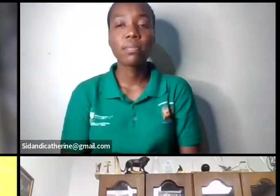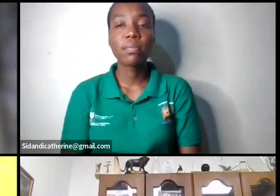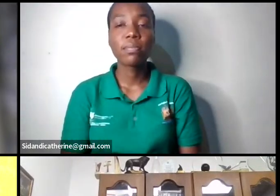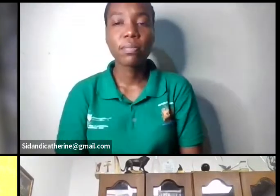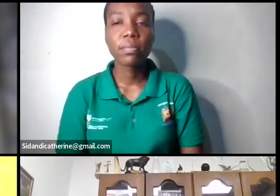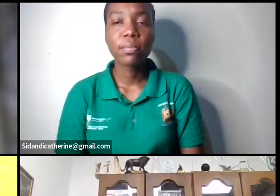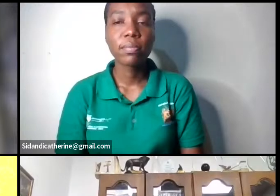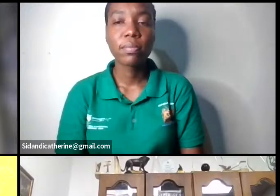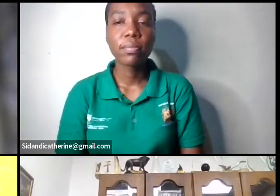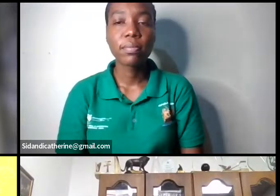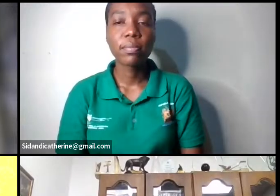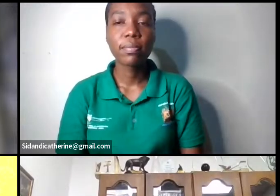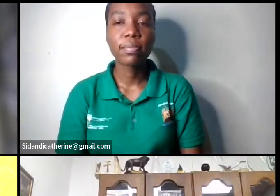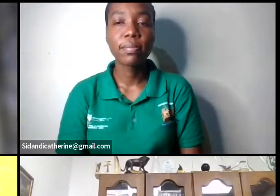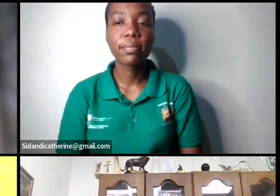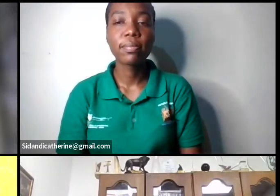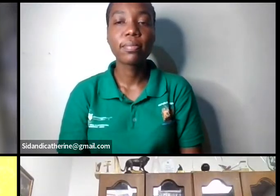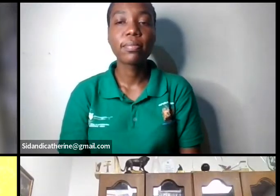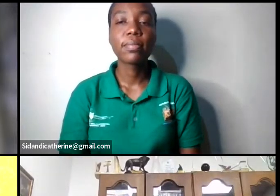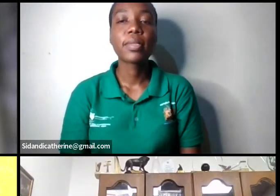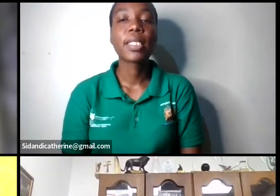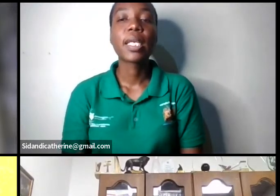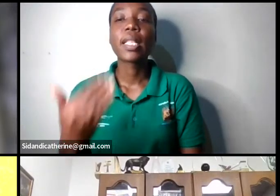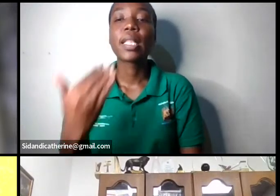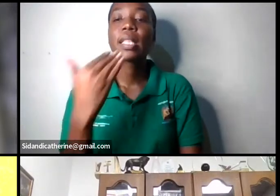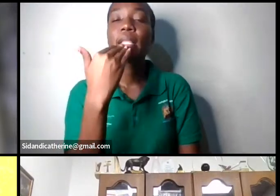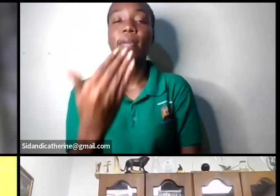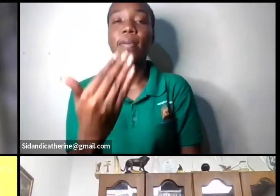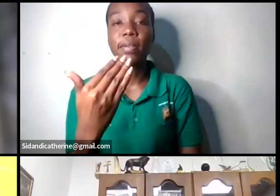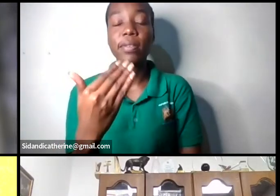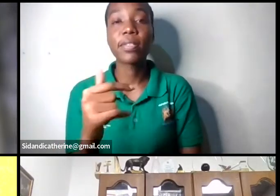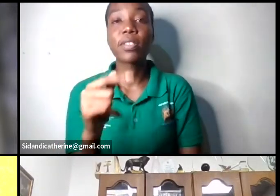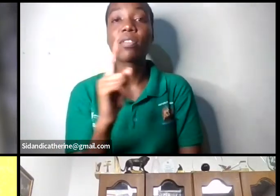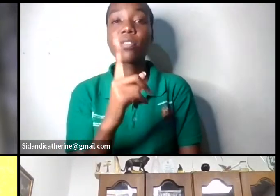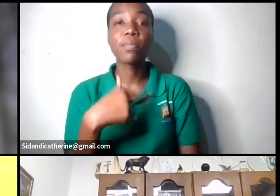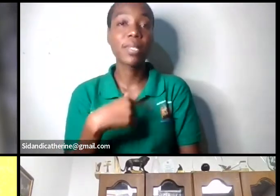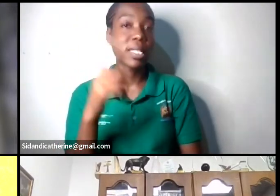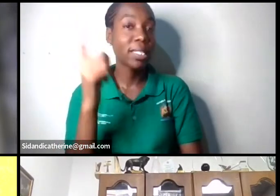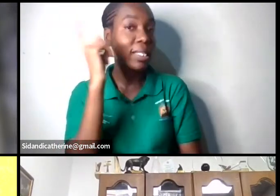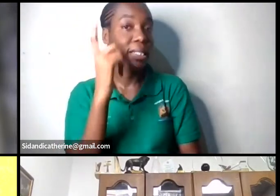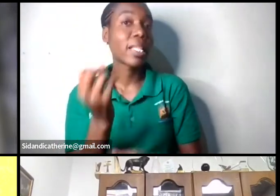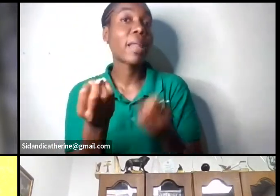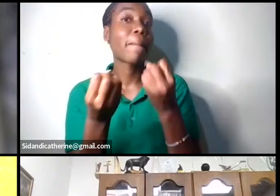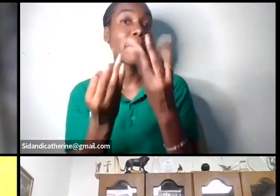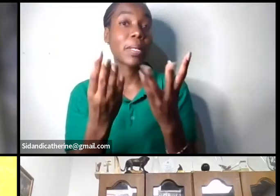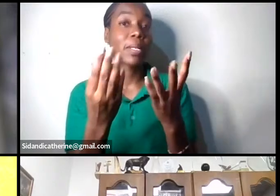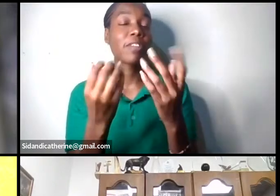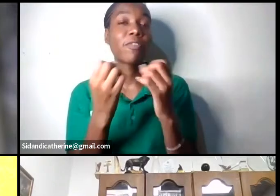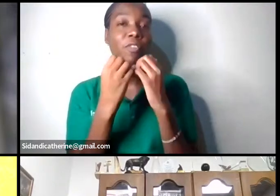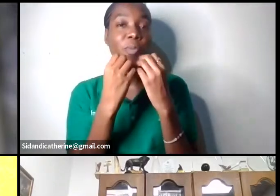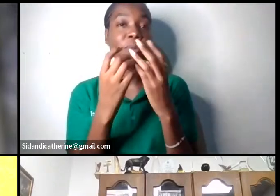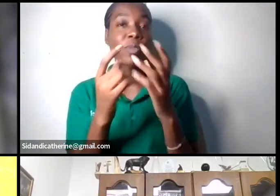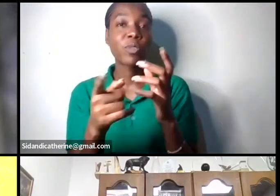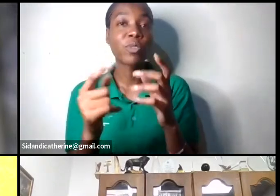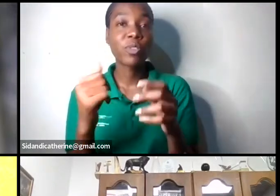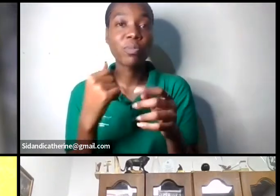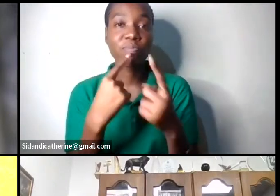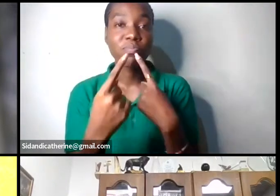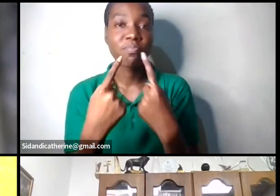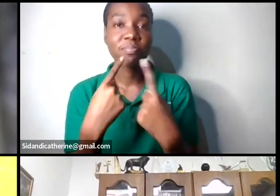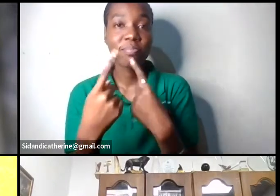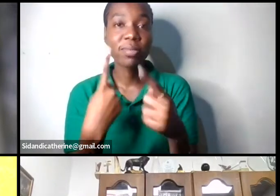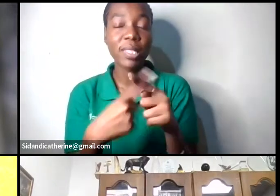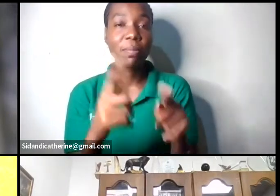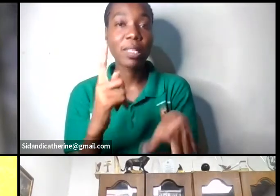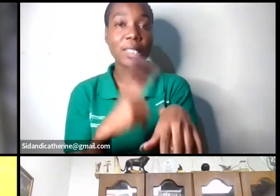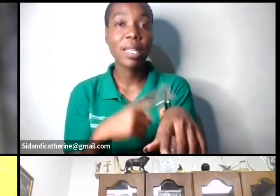Thank you for that. As much I was listening to as much as what is being said, but I think in the interest of time, I'm just